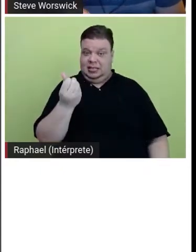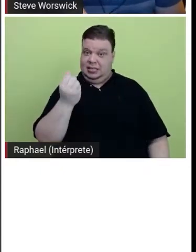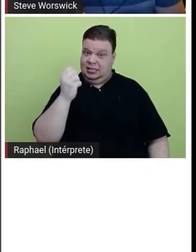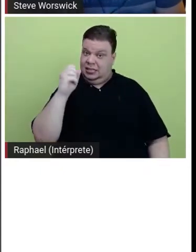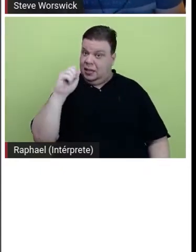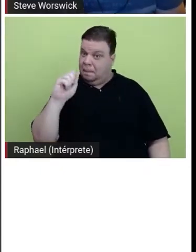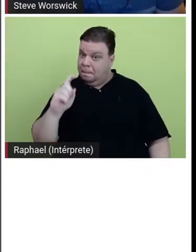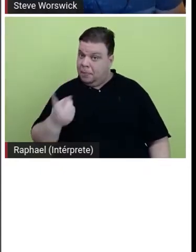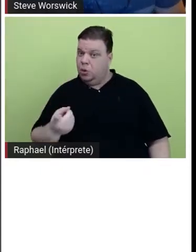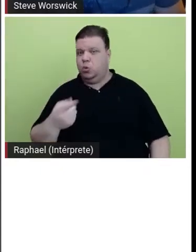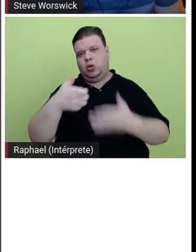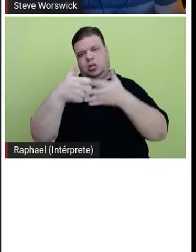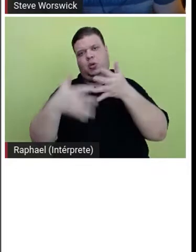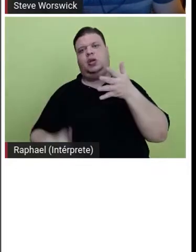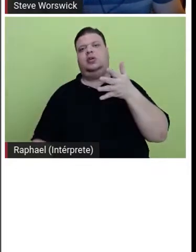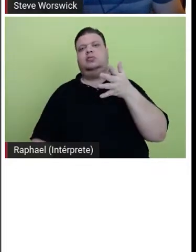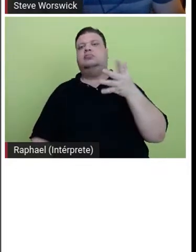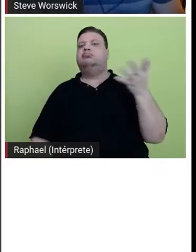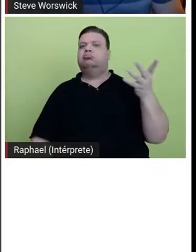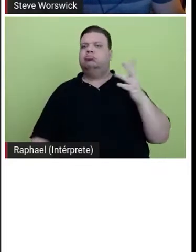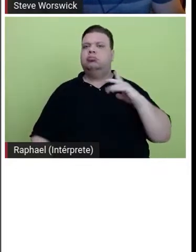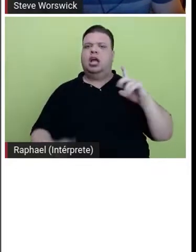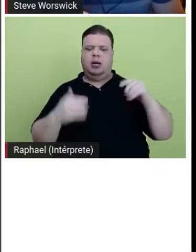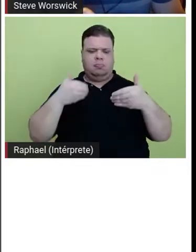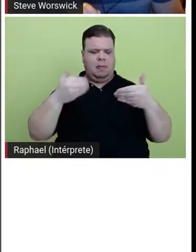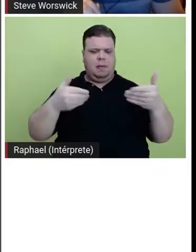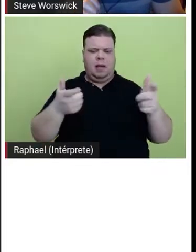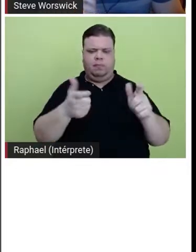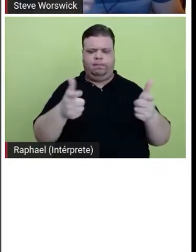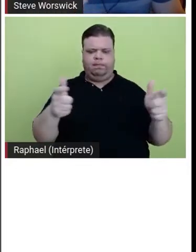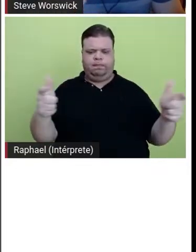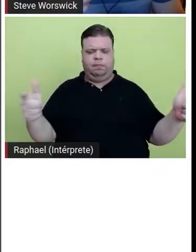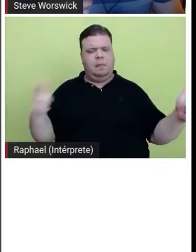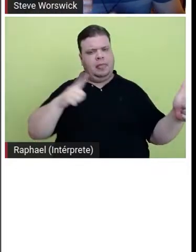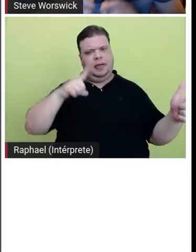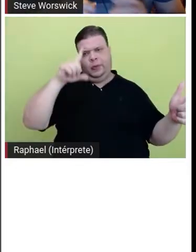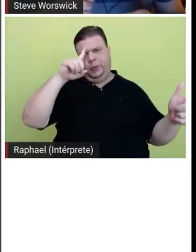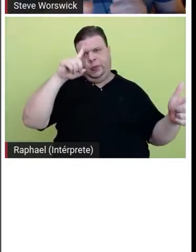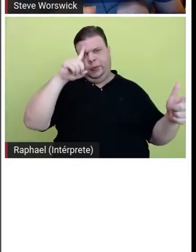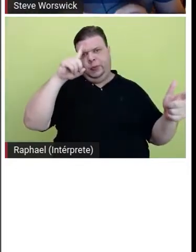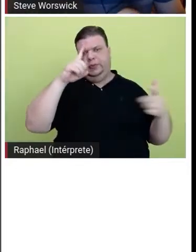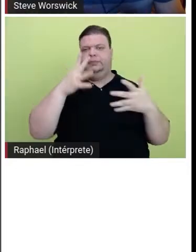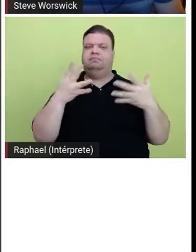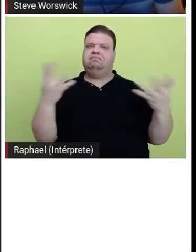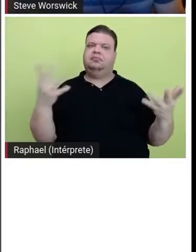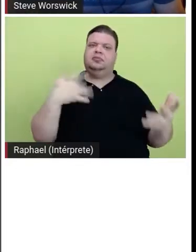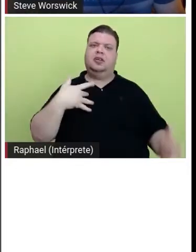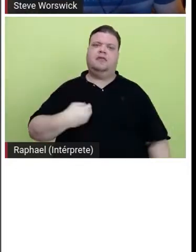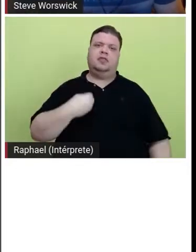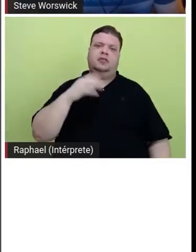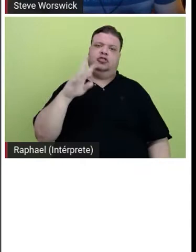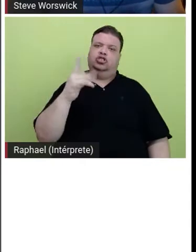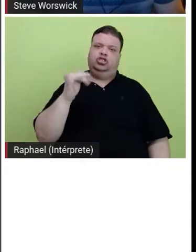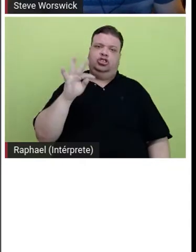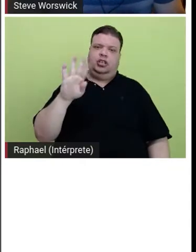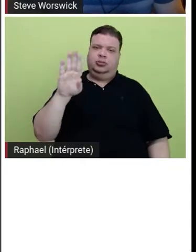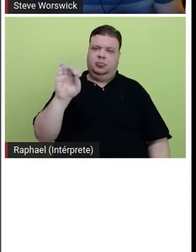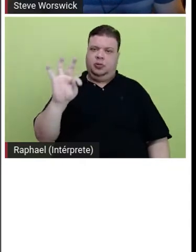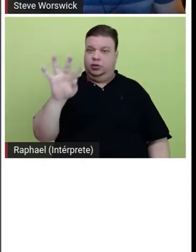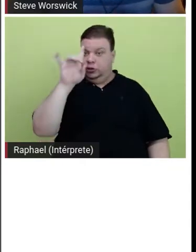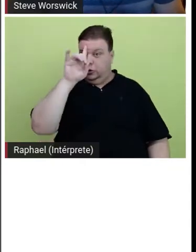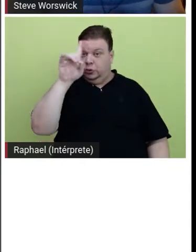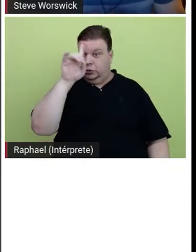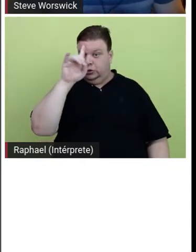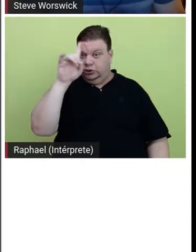That's come down. Originally, when I was first starting, I was making maybe over 100 categories a